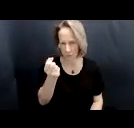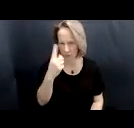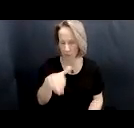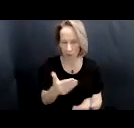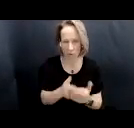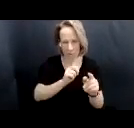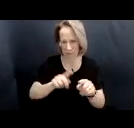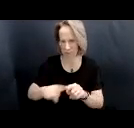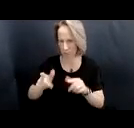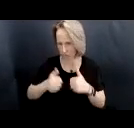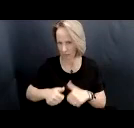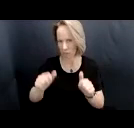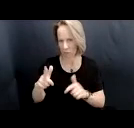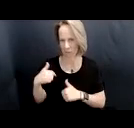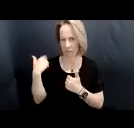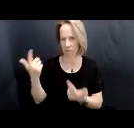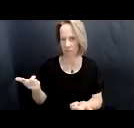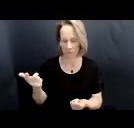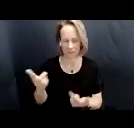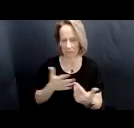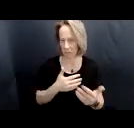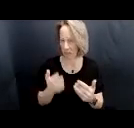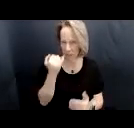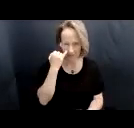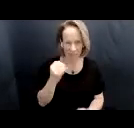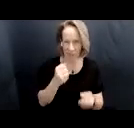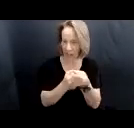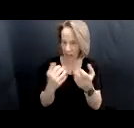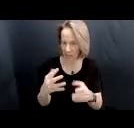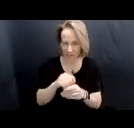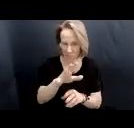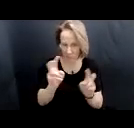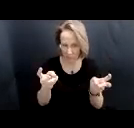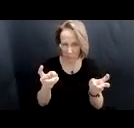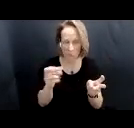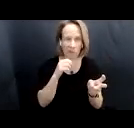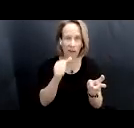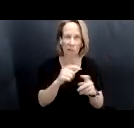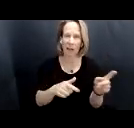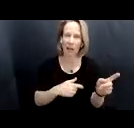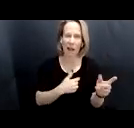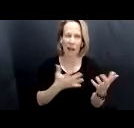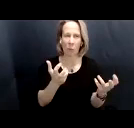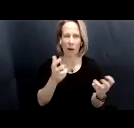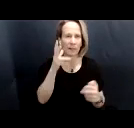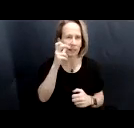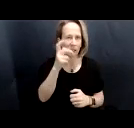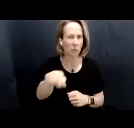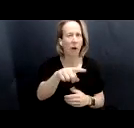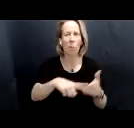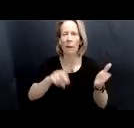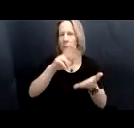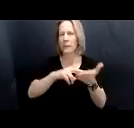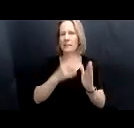or not advocates in your title or not. I'm curious to hear from you all, what does it mean to be an advocate? So if